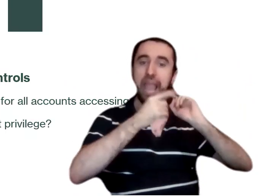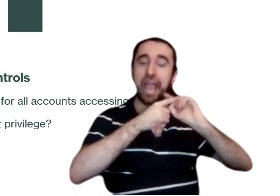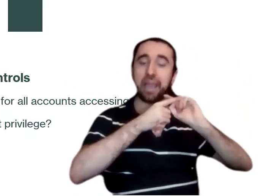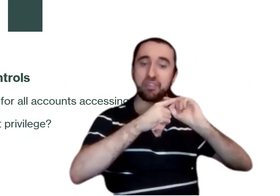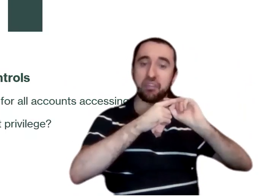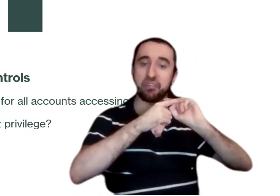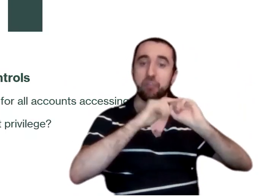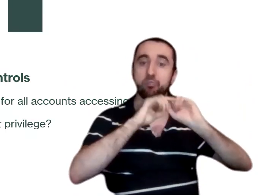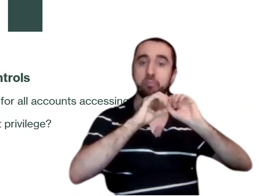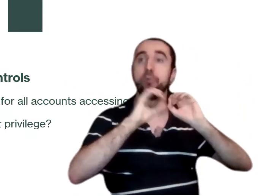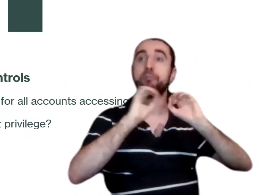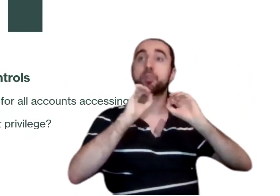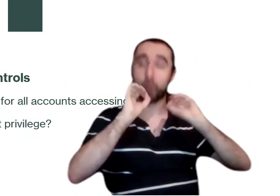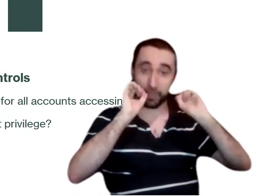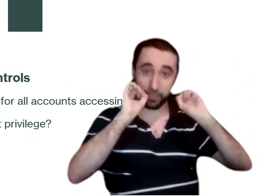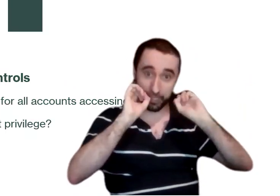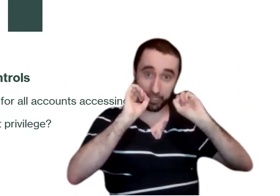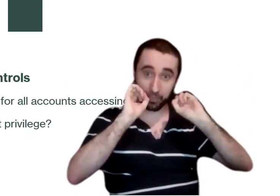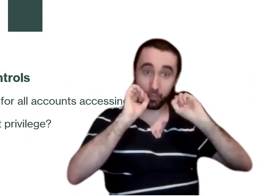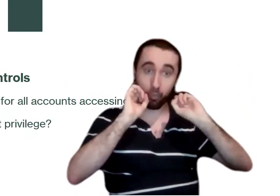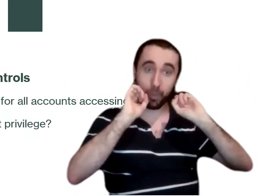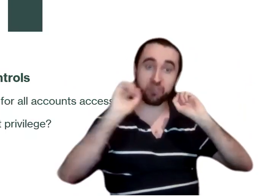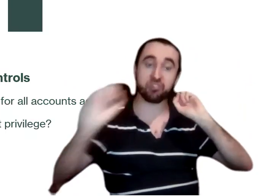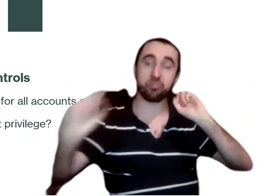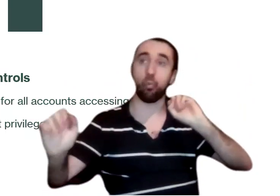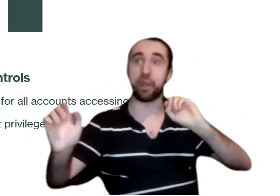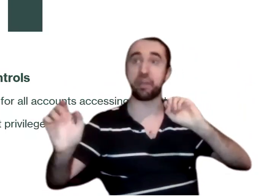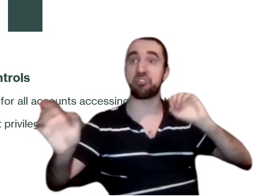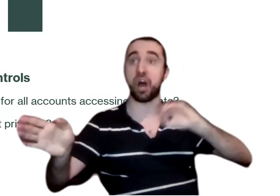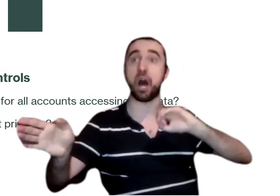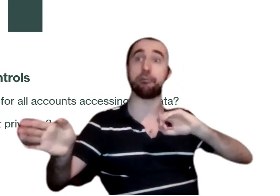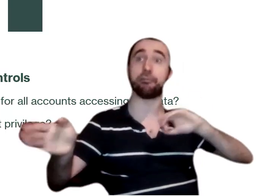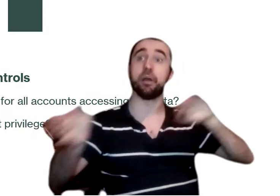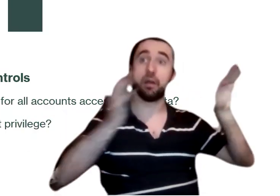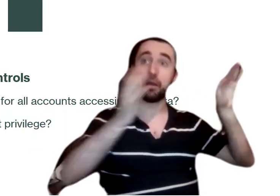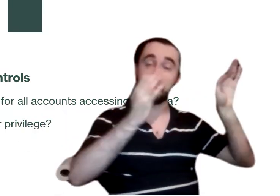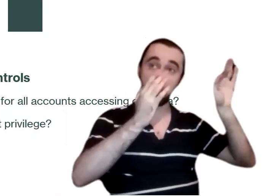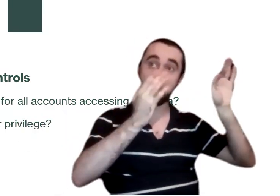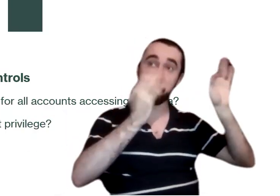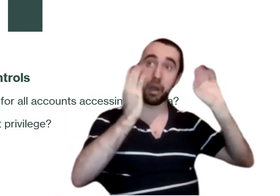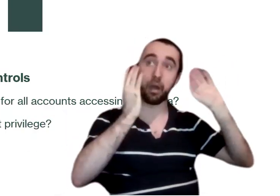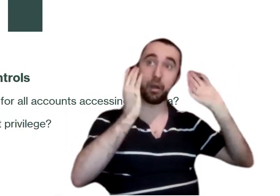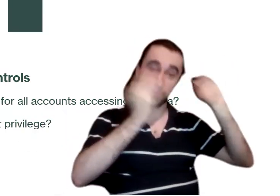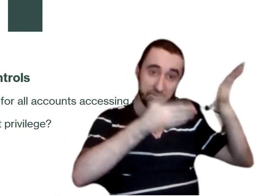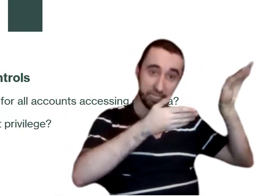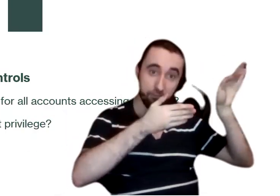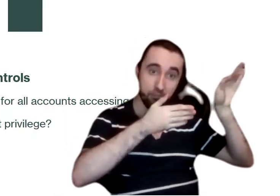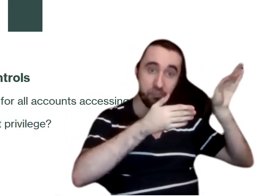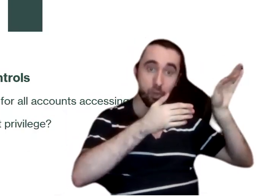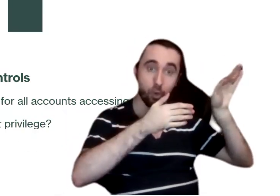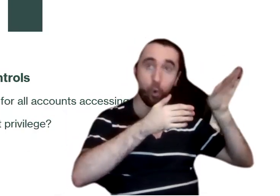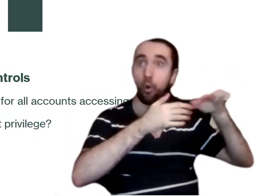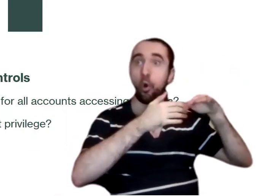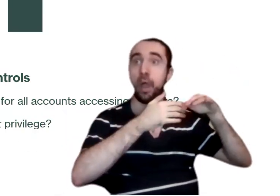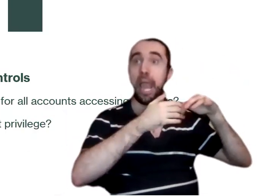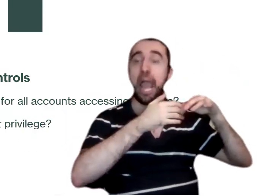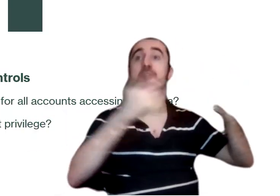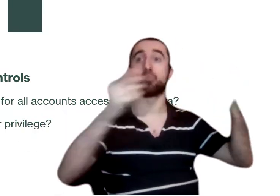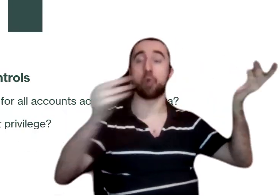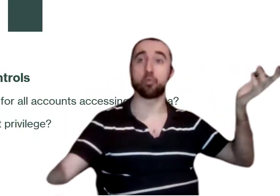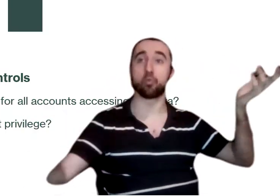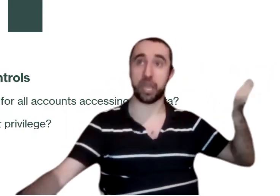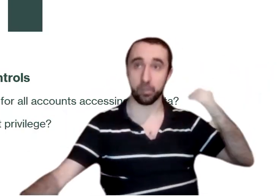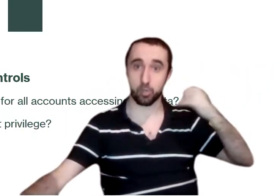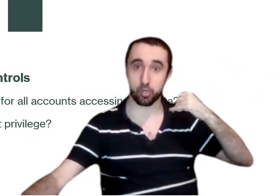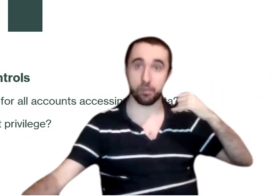whether the access is removed quickly when a staff member leaves or